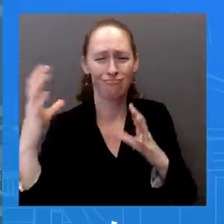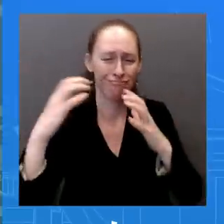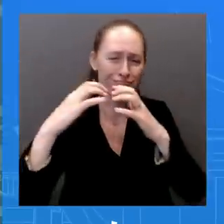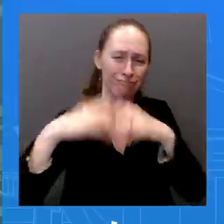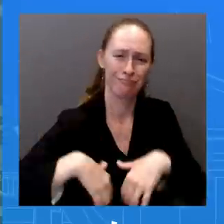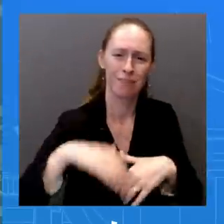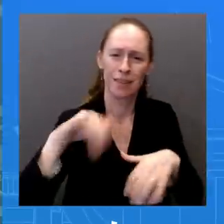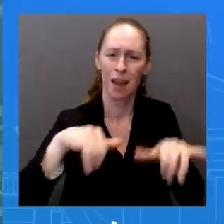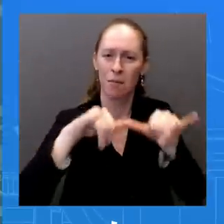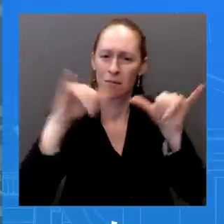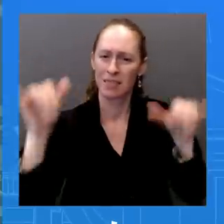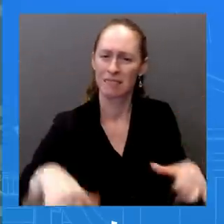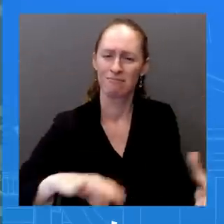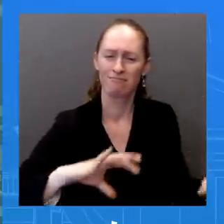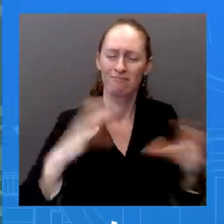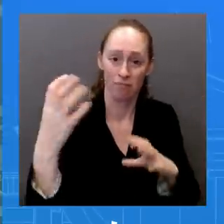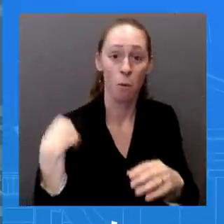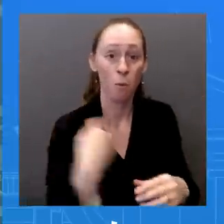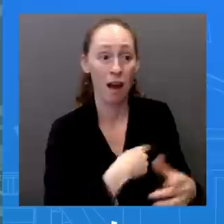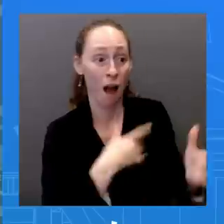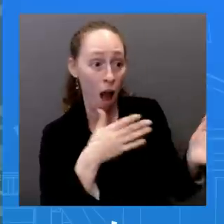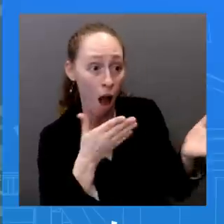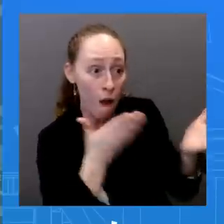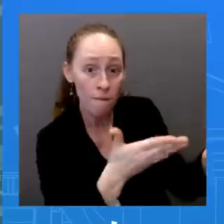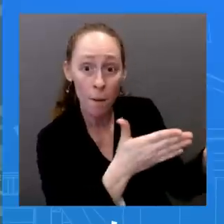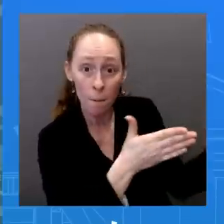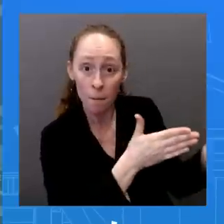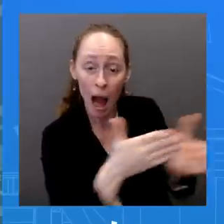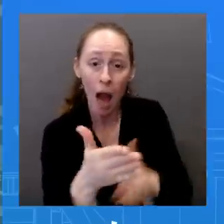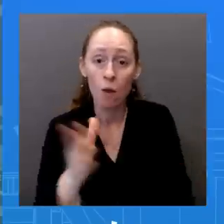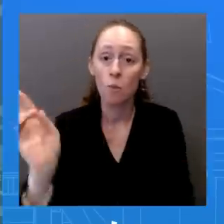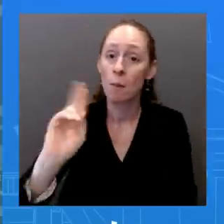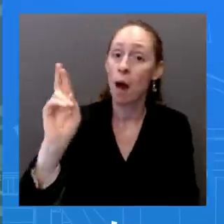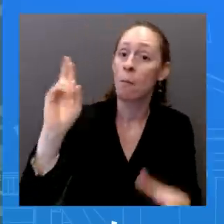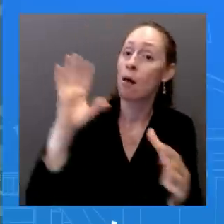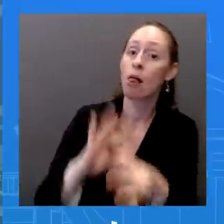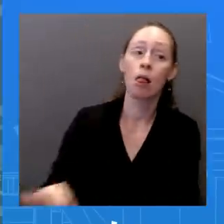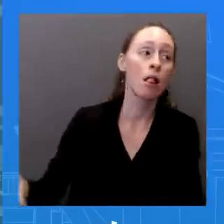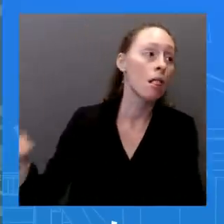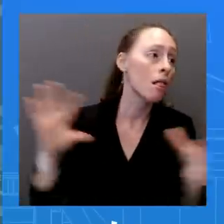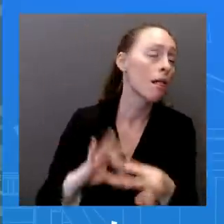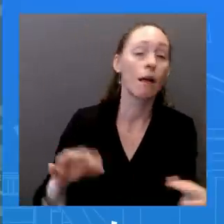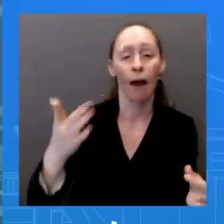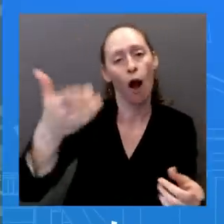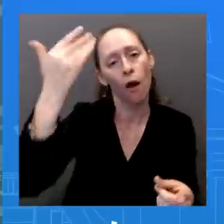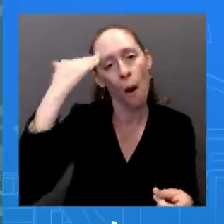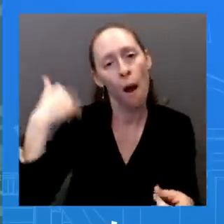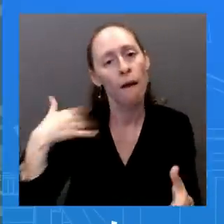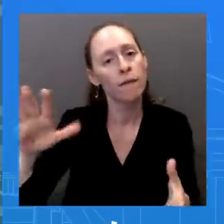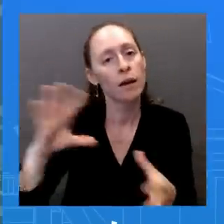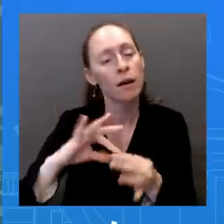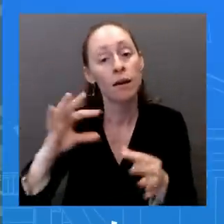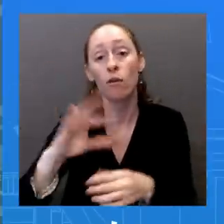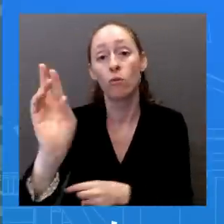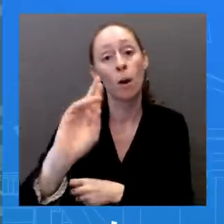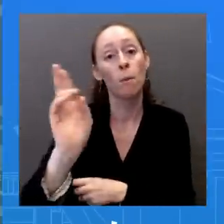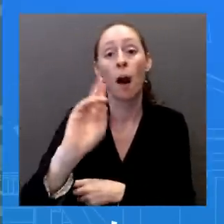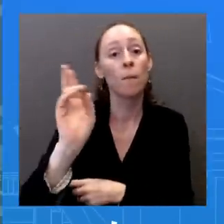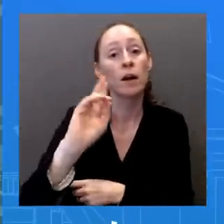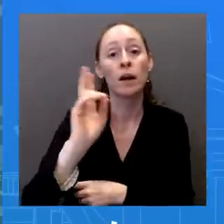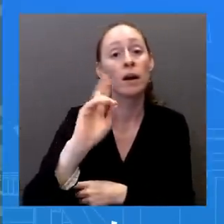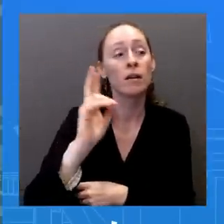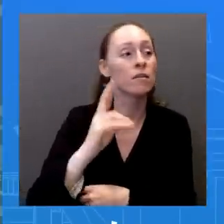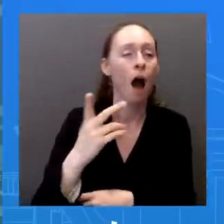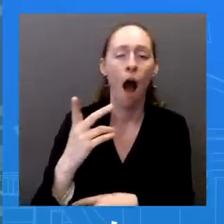to do, and we've been very clear, you've heard me talk about this all last week, is they are moving forward with political stunt. As Zeke was just asking me, what